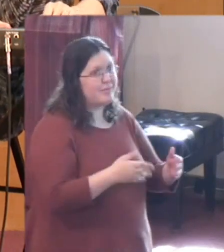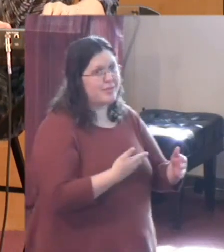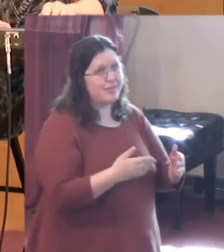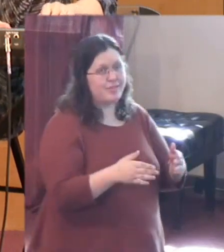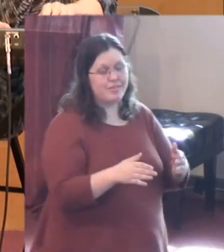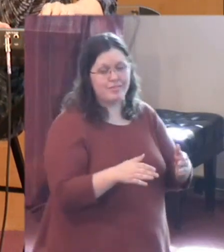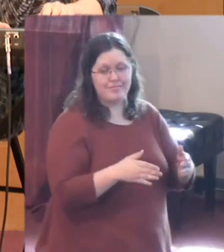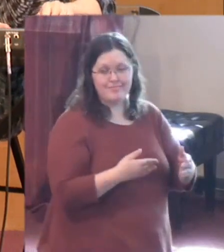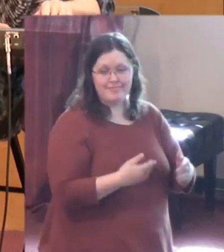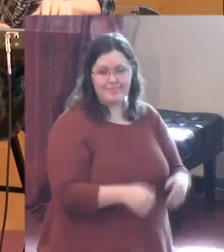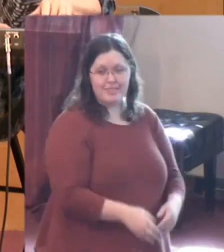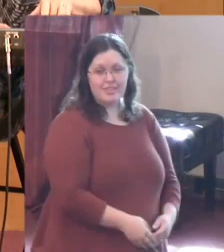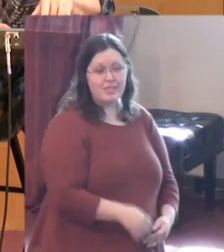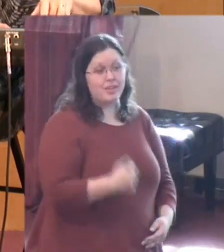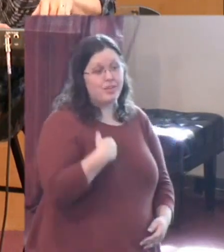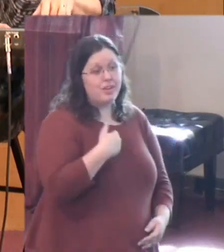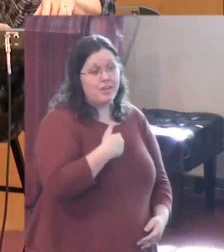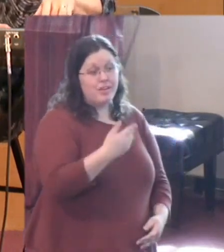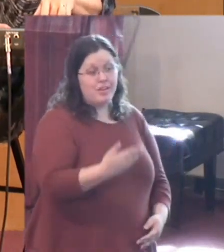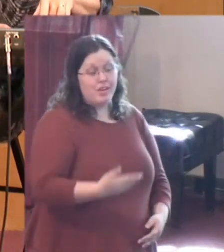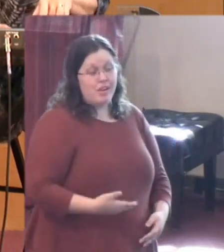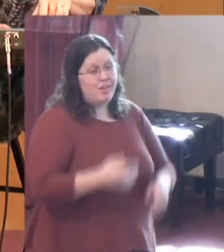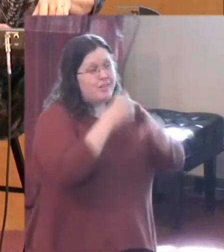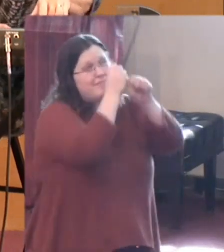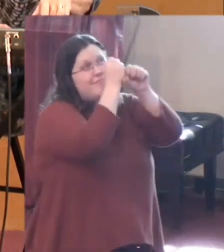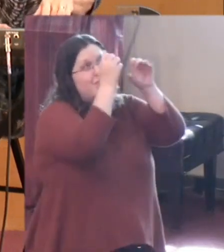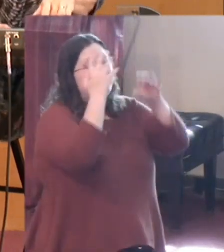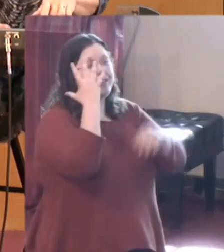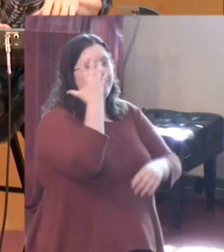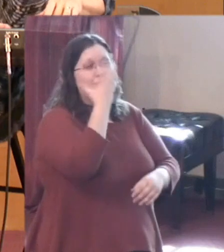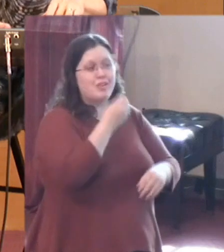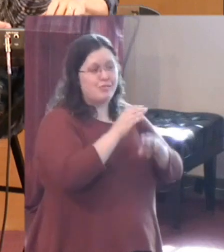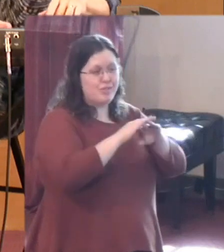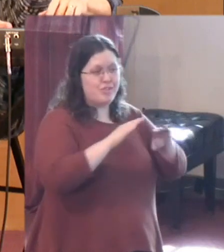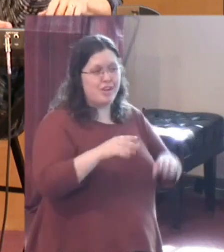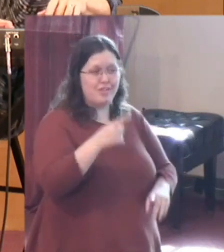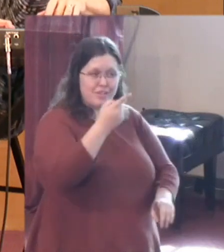So we invite you now to picture the beautiful child that you are.